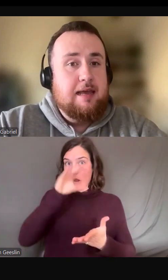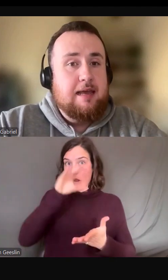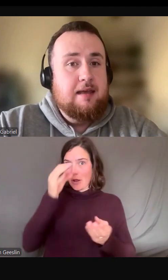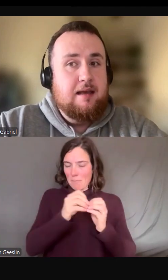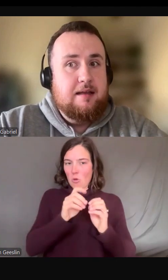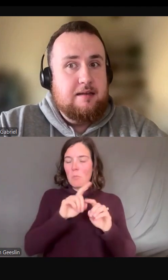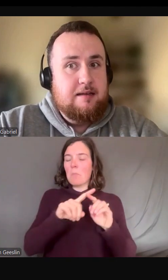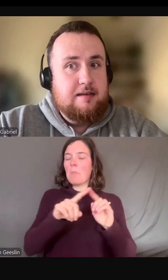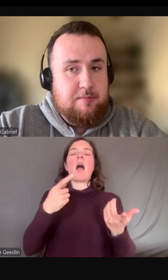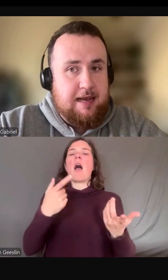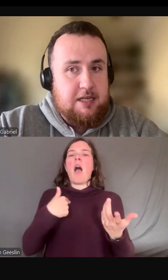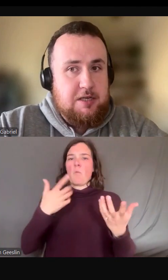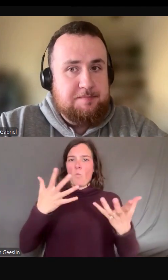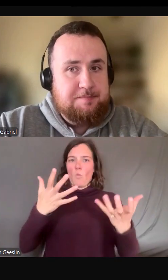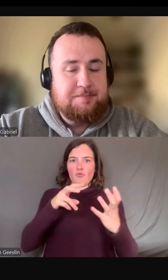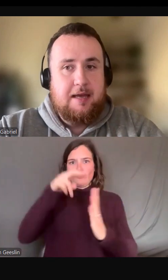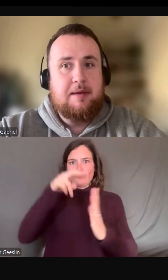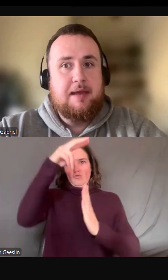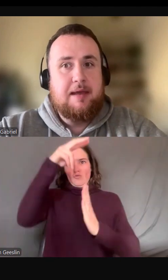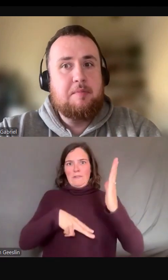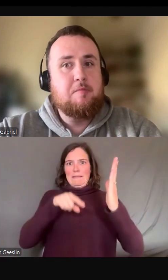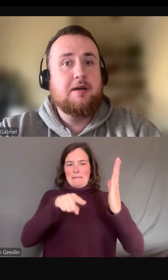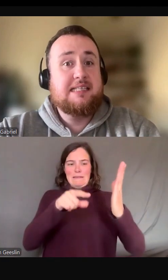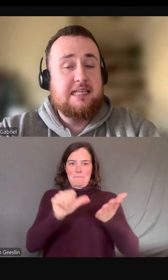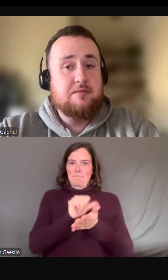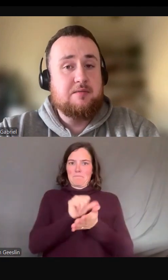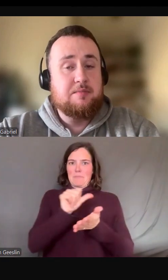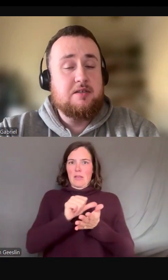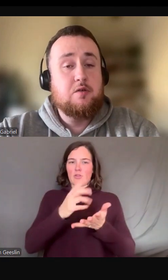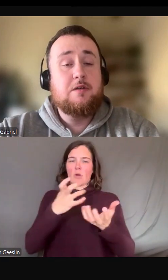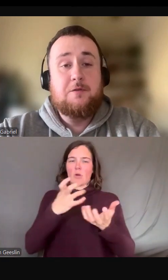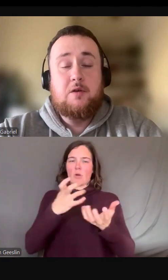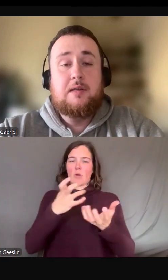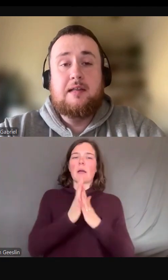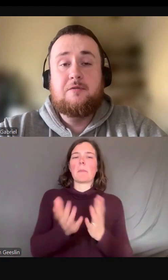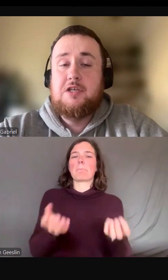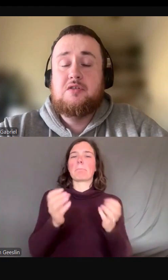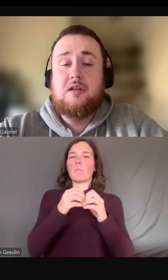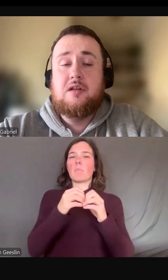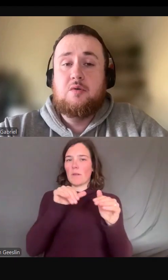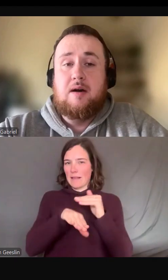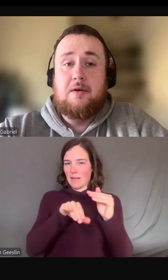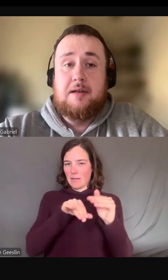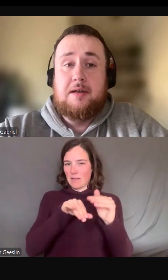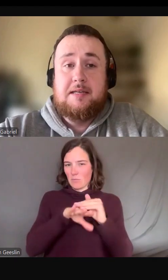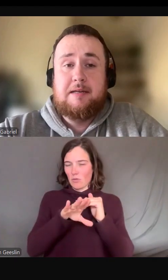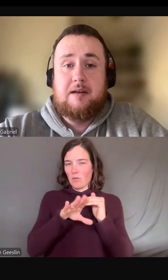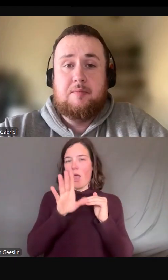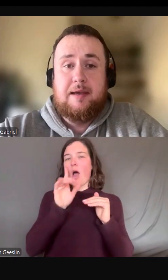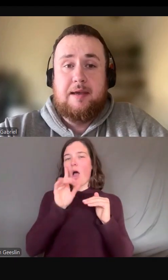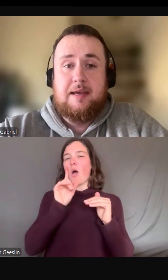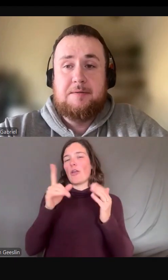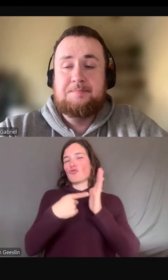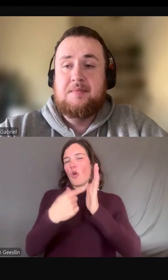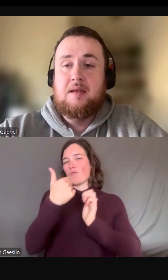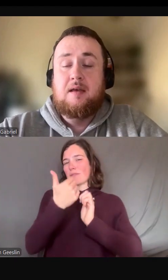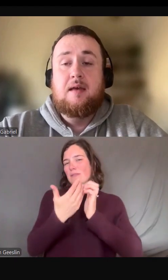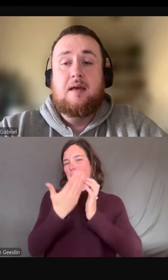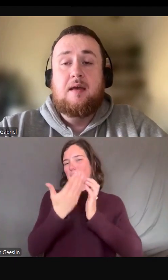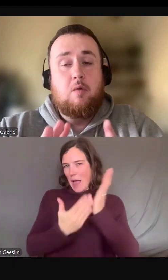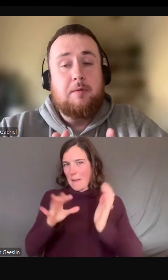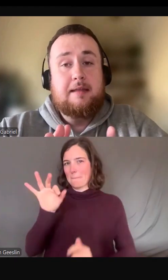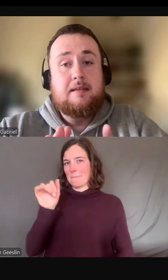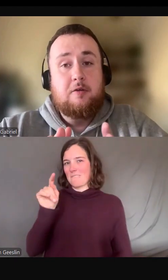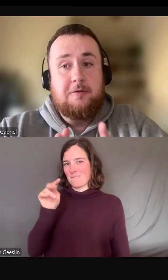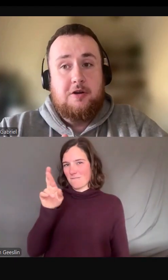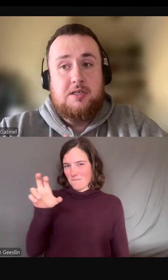reading this page and make it a bit more accessible. So there's a few little features I'll show off on this particular page. What